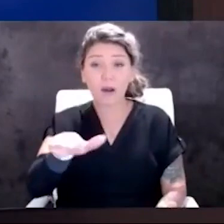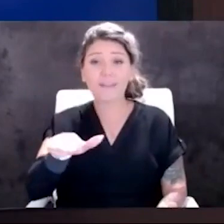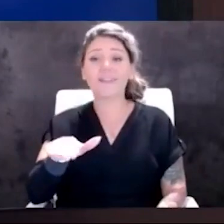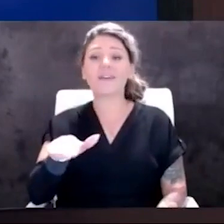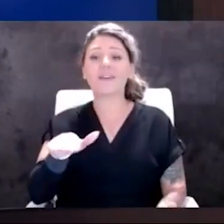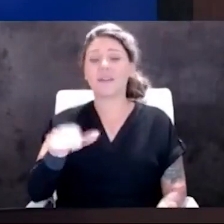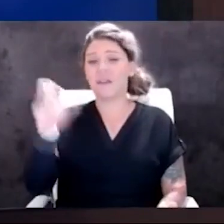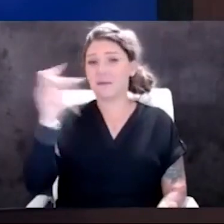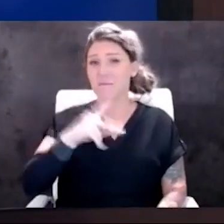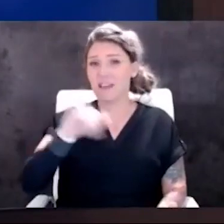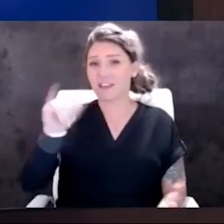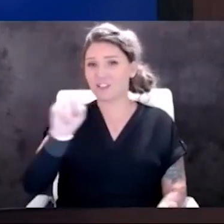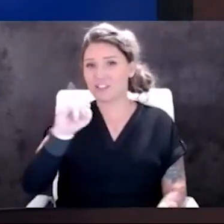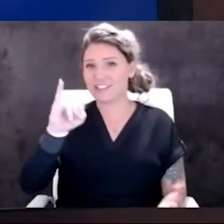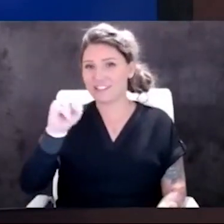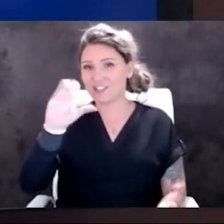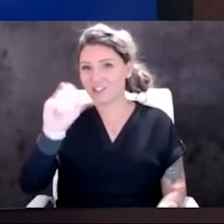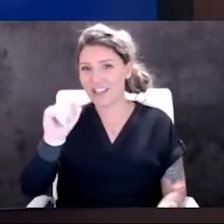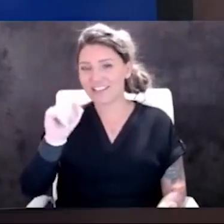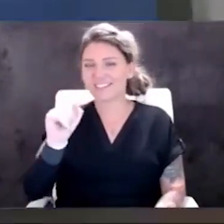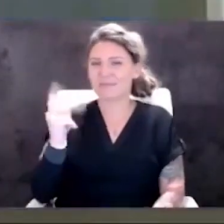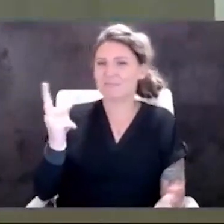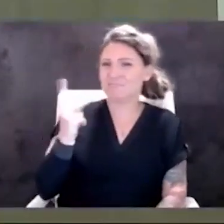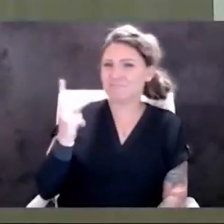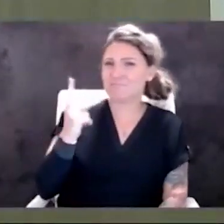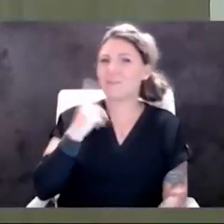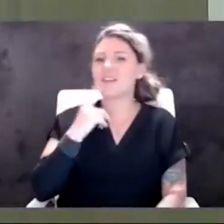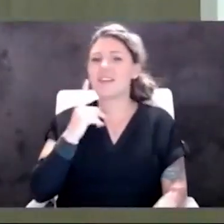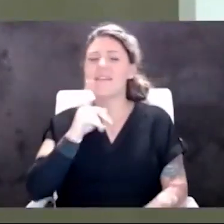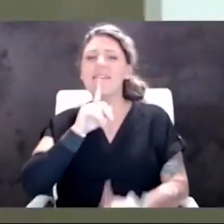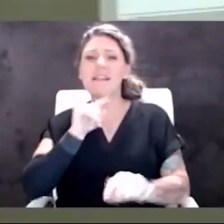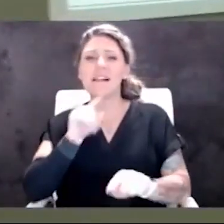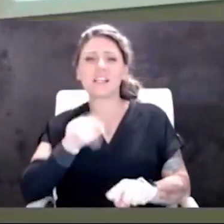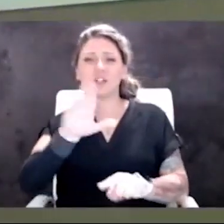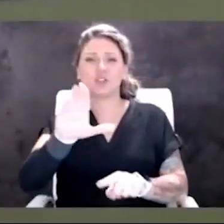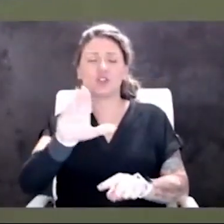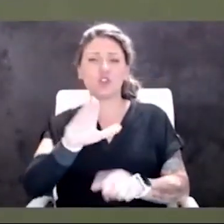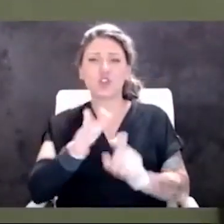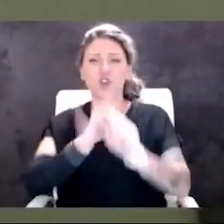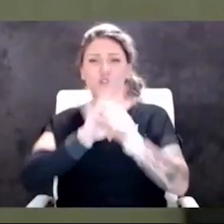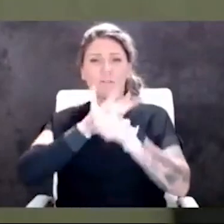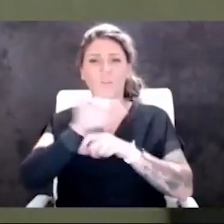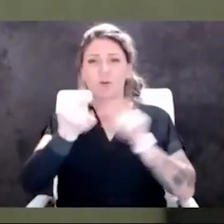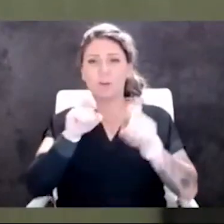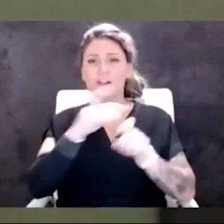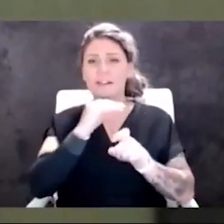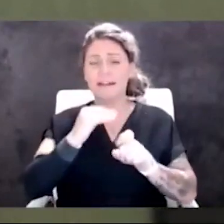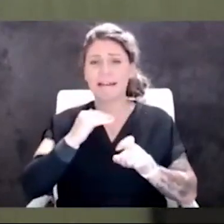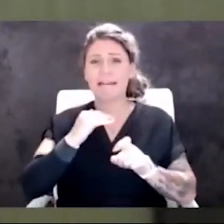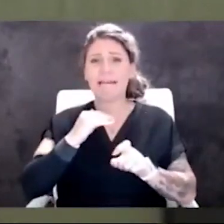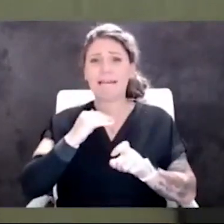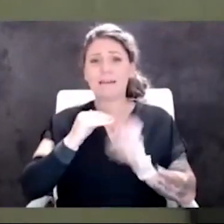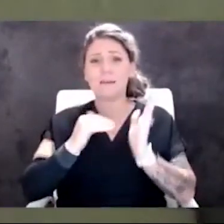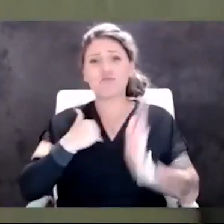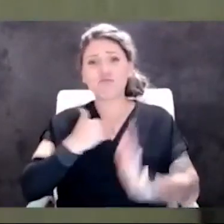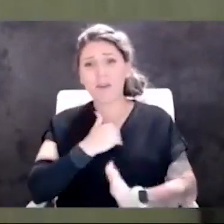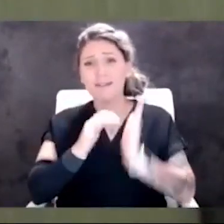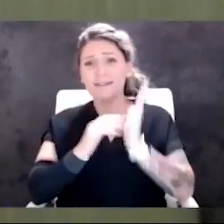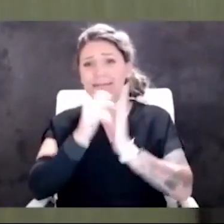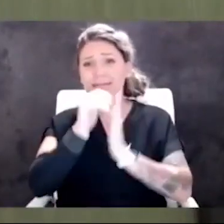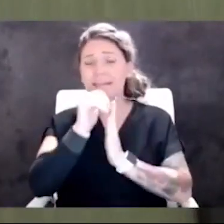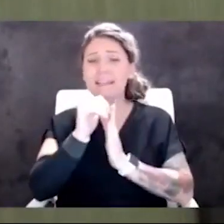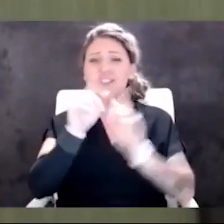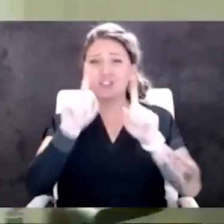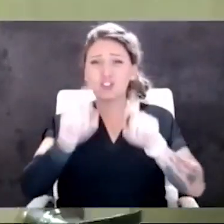Jessica, both Hawkeye and I, to help answer your COVID questions. Plus, cancer screenings took a nosedive this year, despite the easing of COVID restrictions. We look